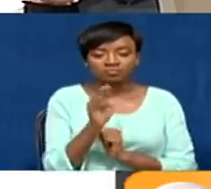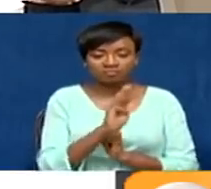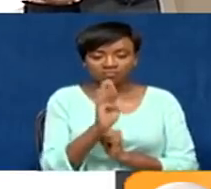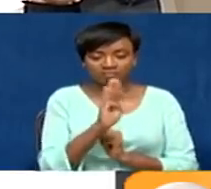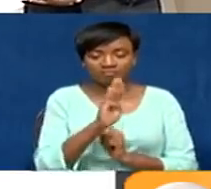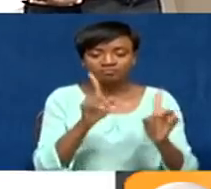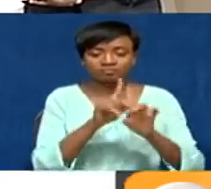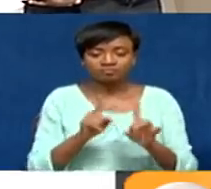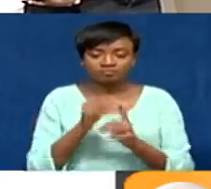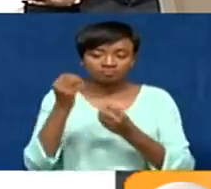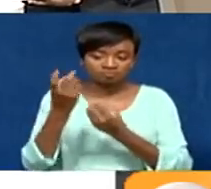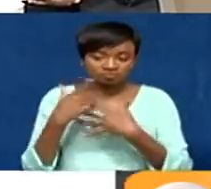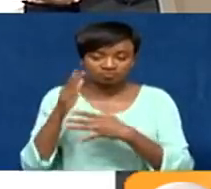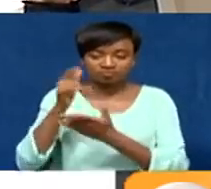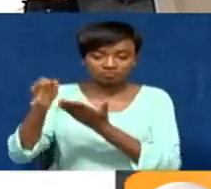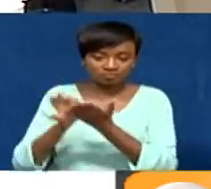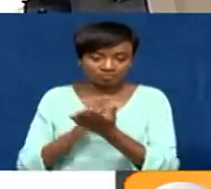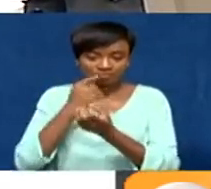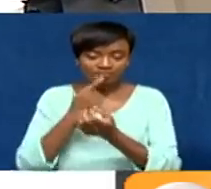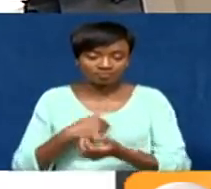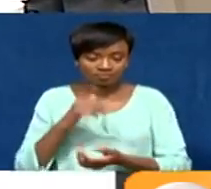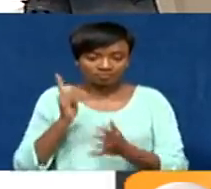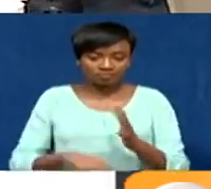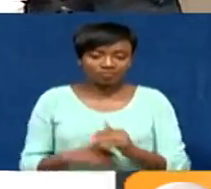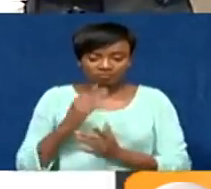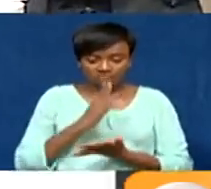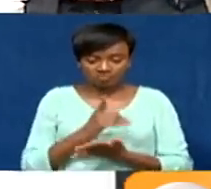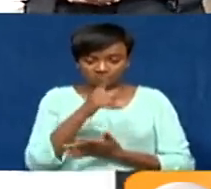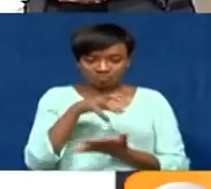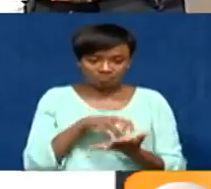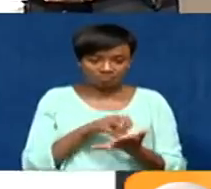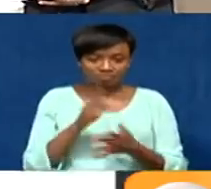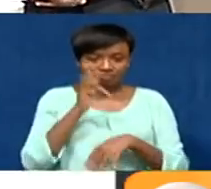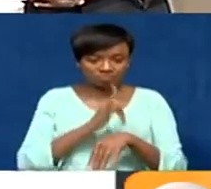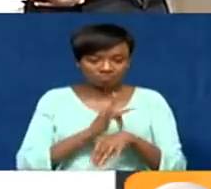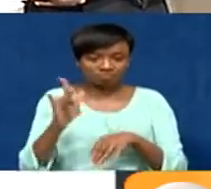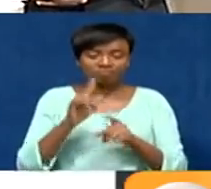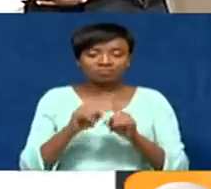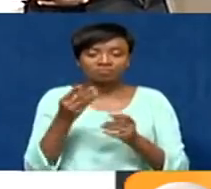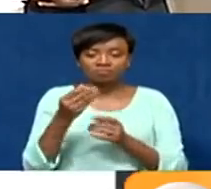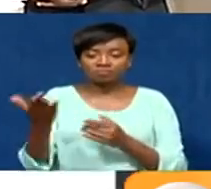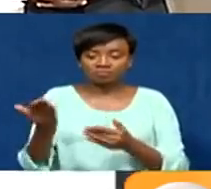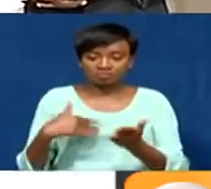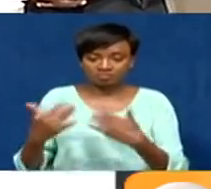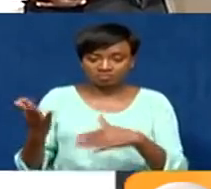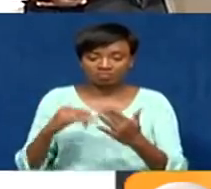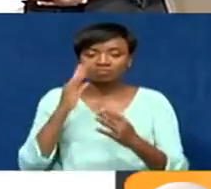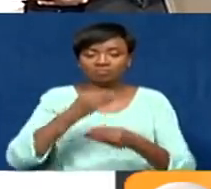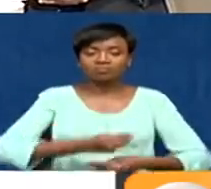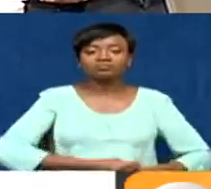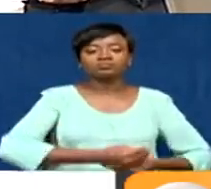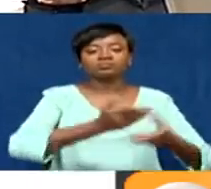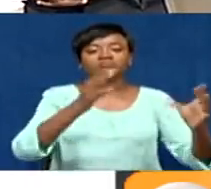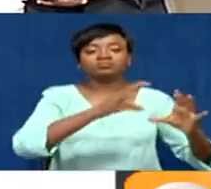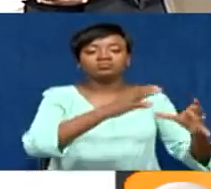National Treasury have indicated to Citizen TV that due to the sensitive nature of the fuel crisis, the monies will be released to the oil marketing